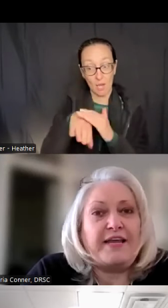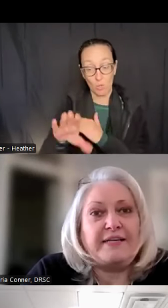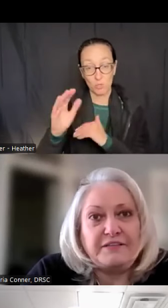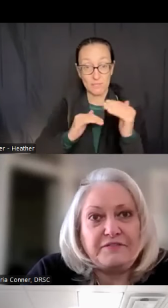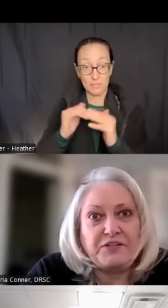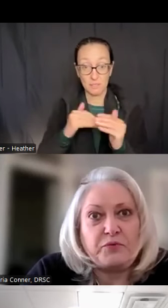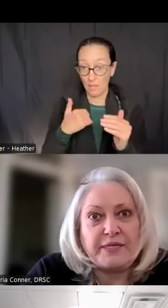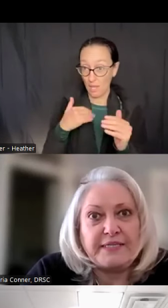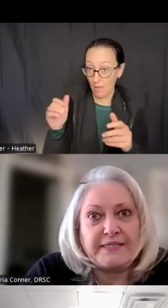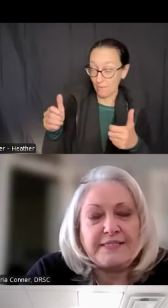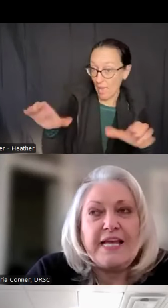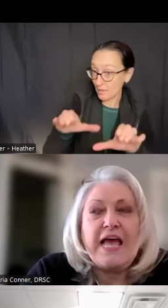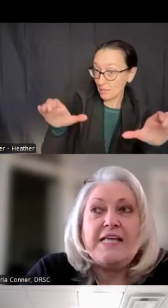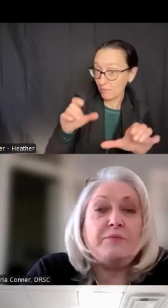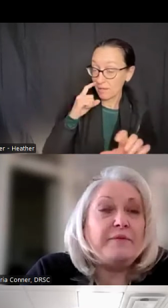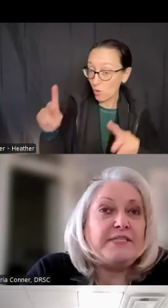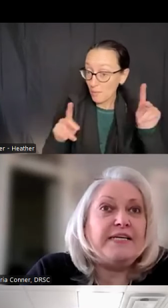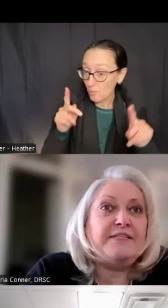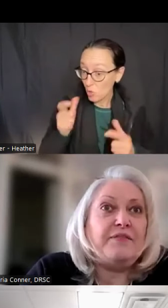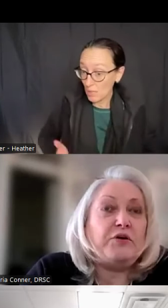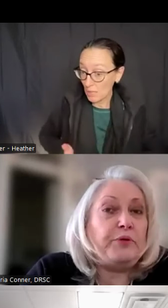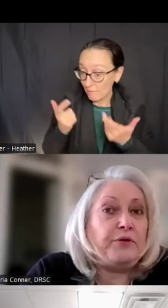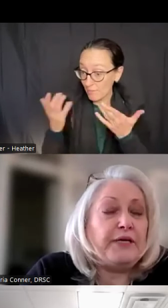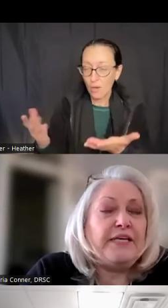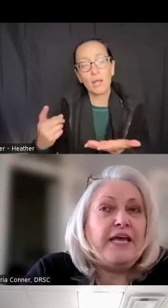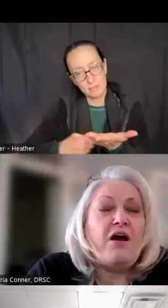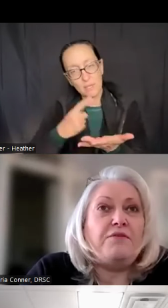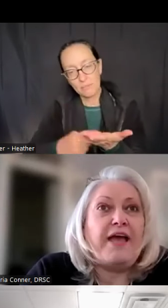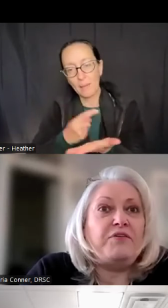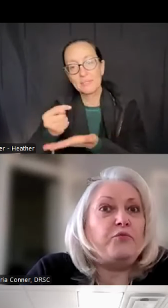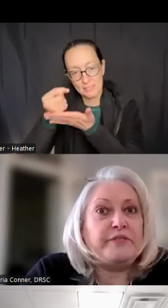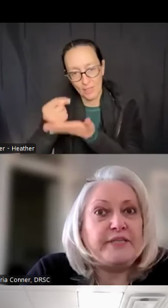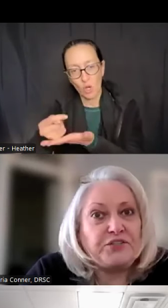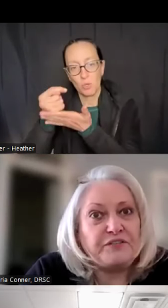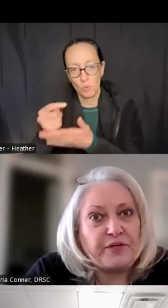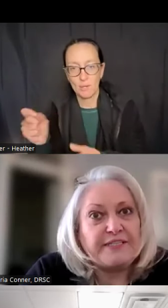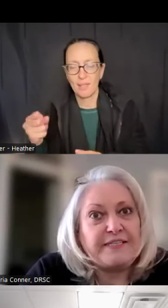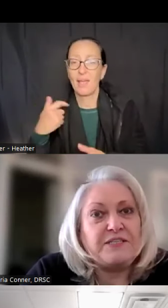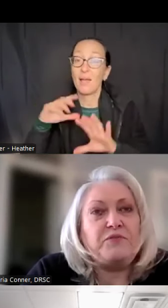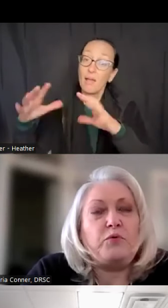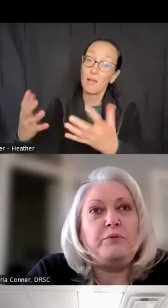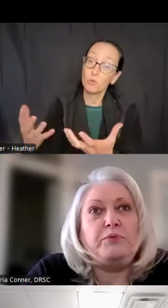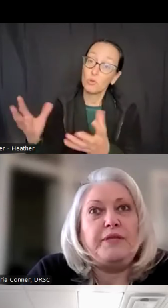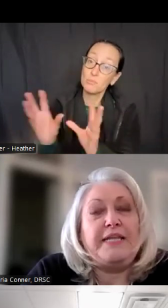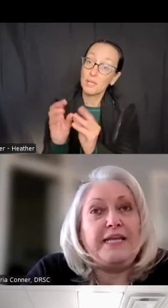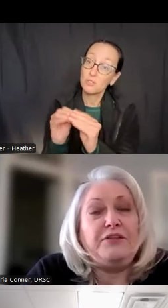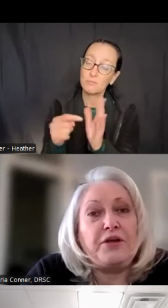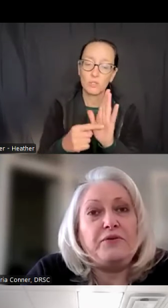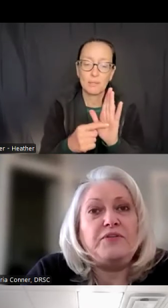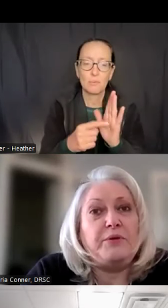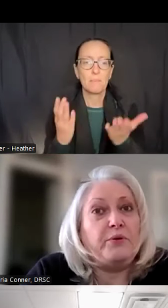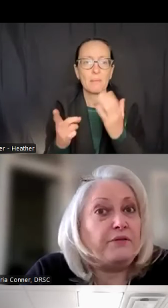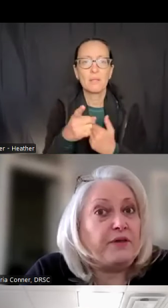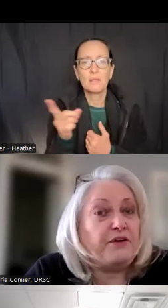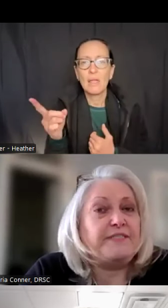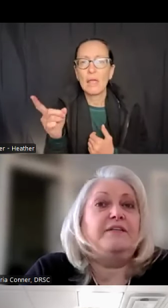they providing activities for residents? Sometimes it's therapeutic. Are they having group sessions, for instance, for people that need